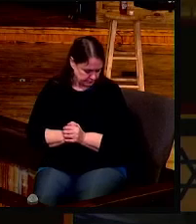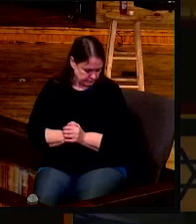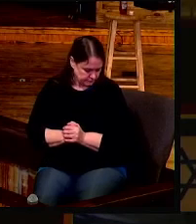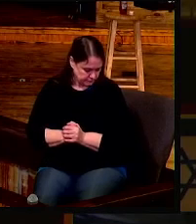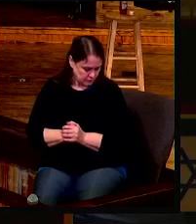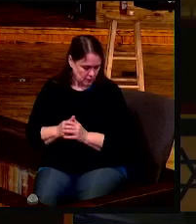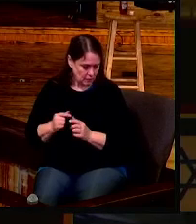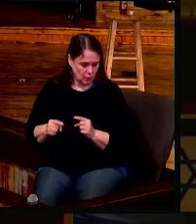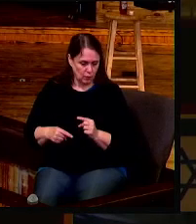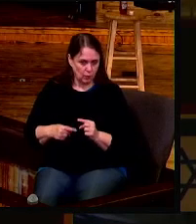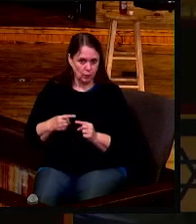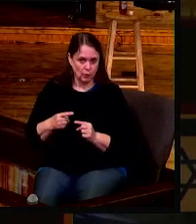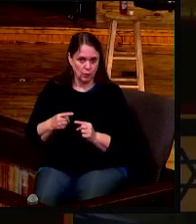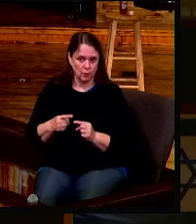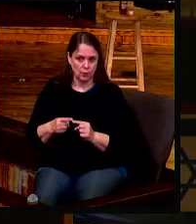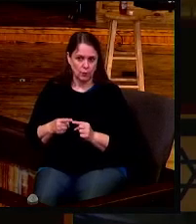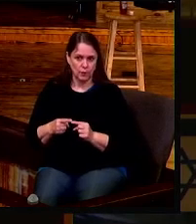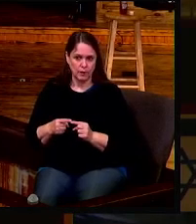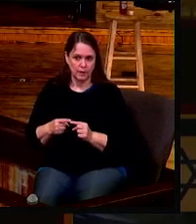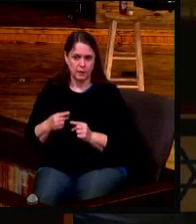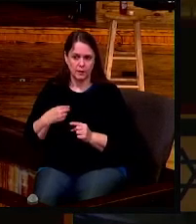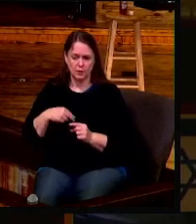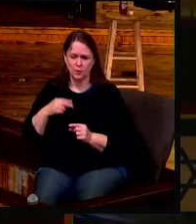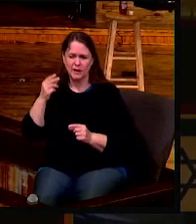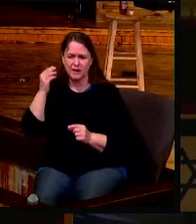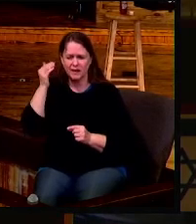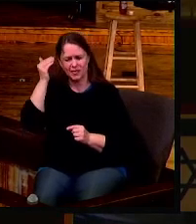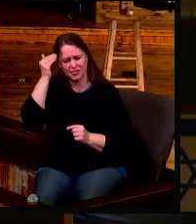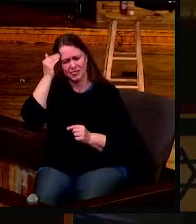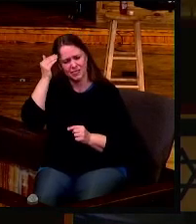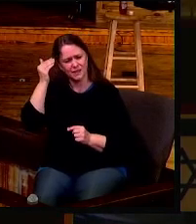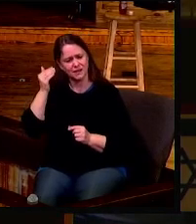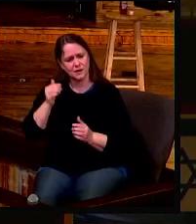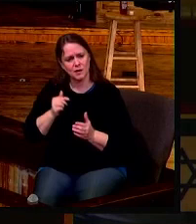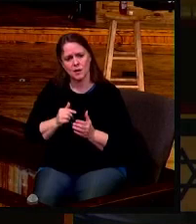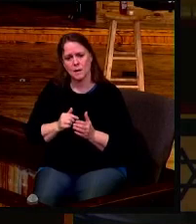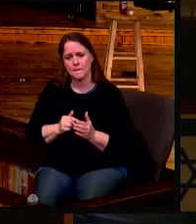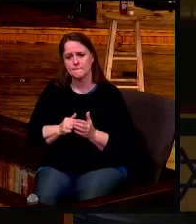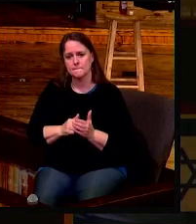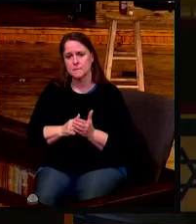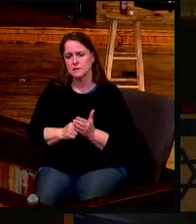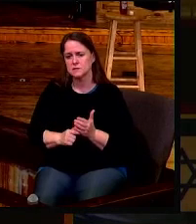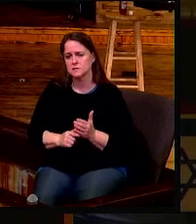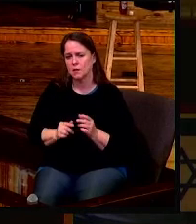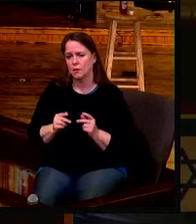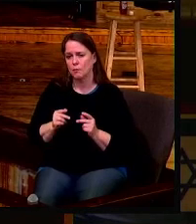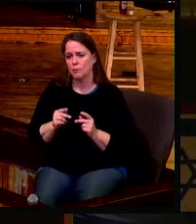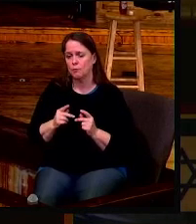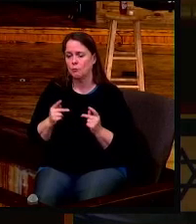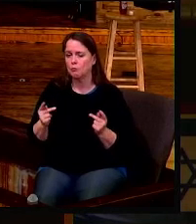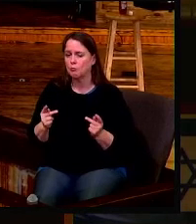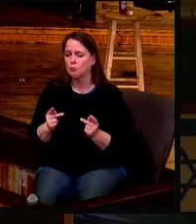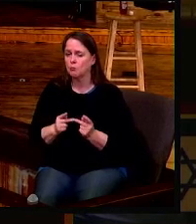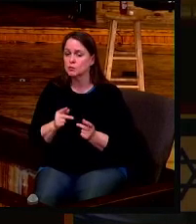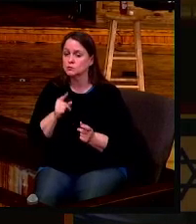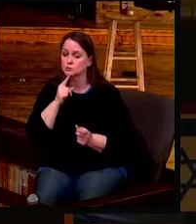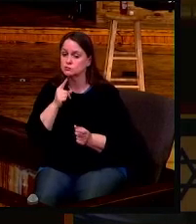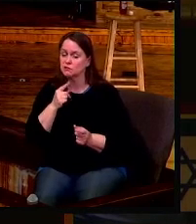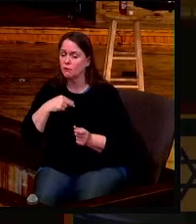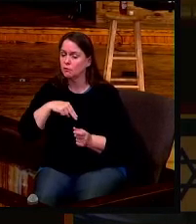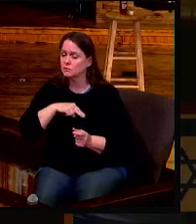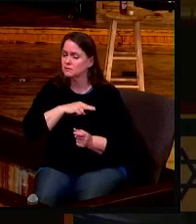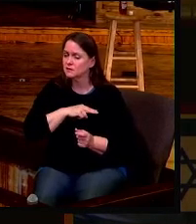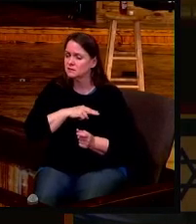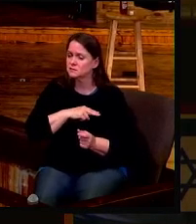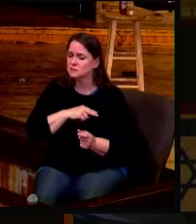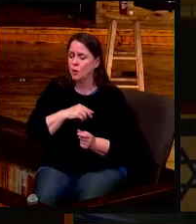when we pre-perceive something because of what someone else told us, then we run the risk of never knowing